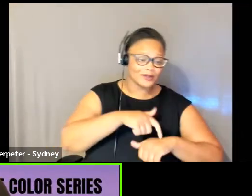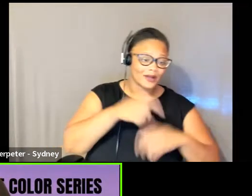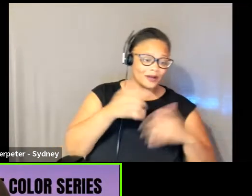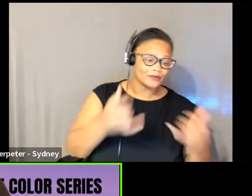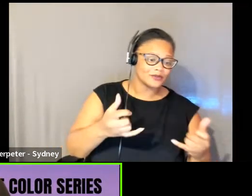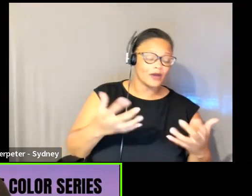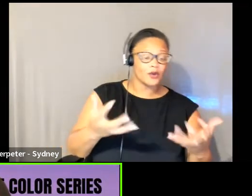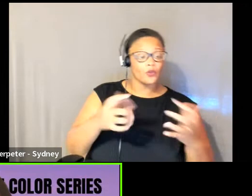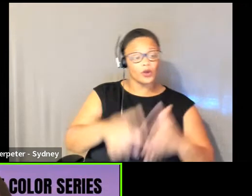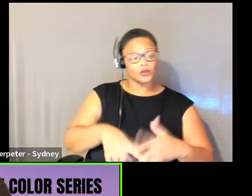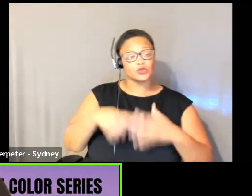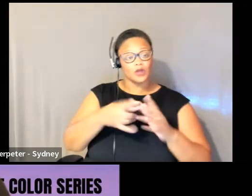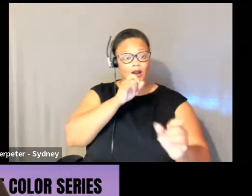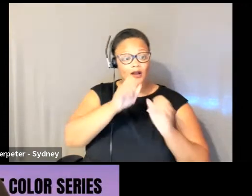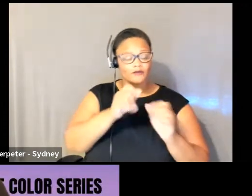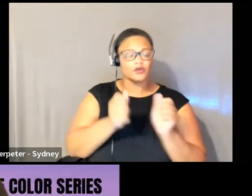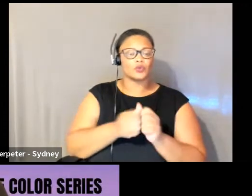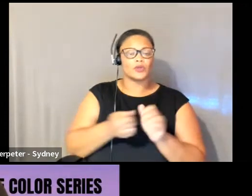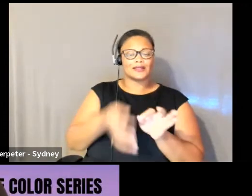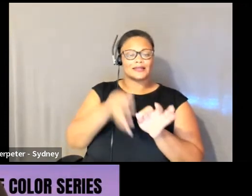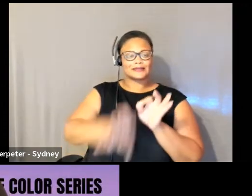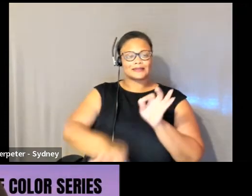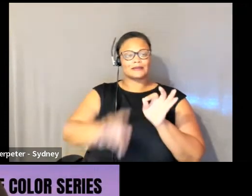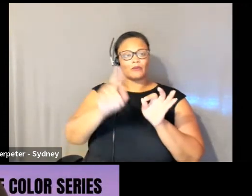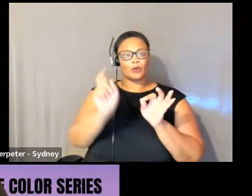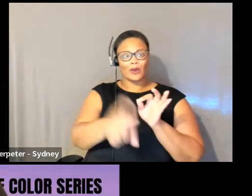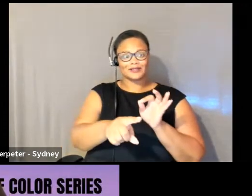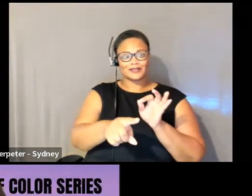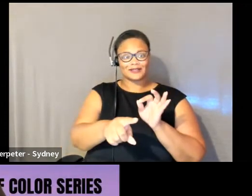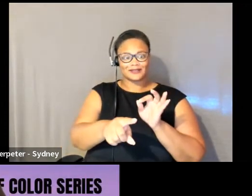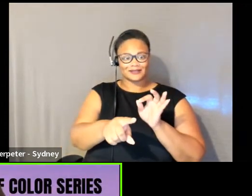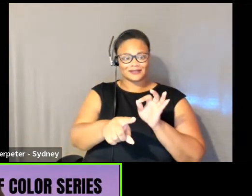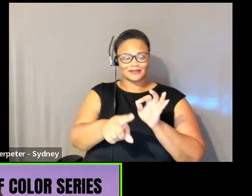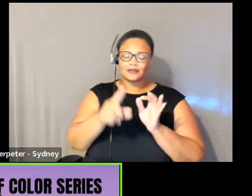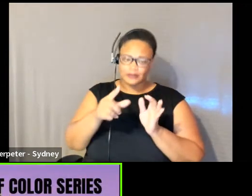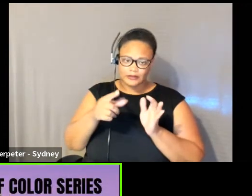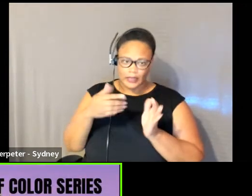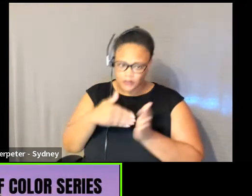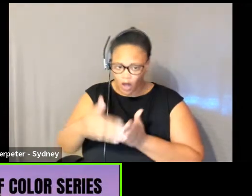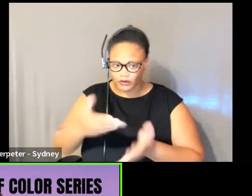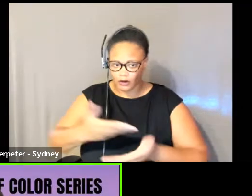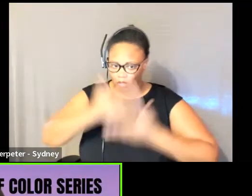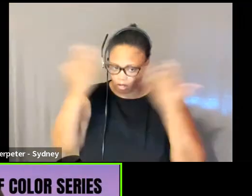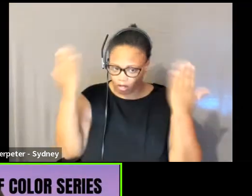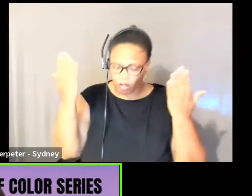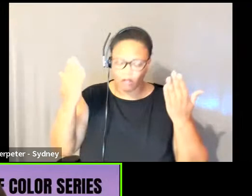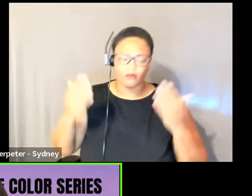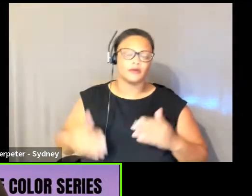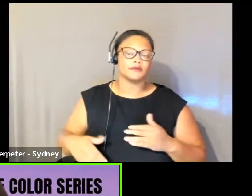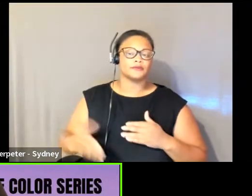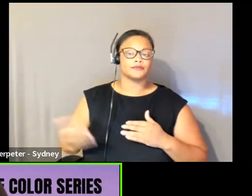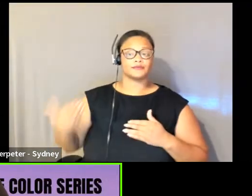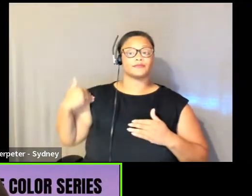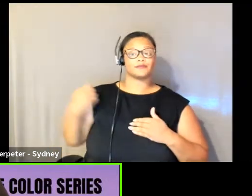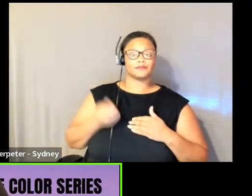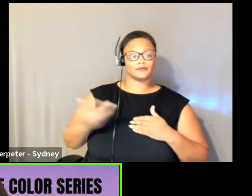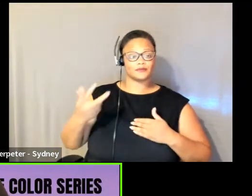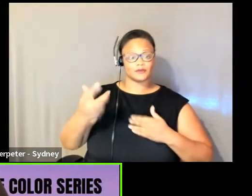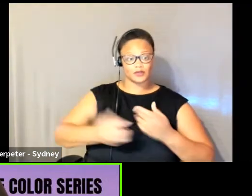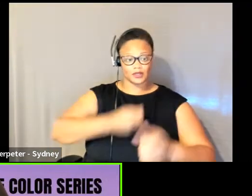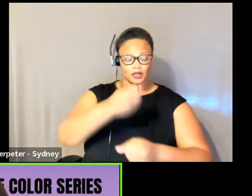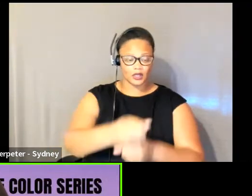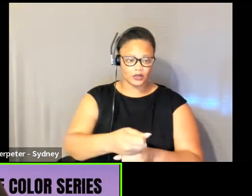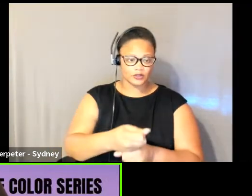like to start our interviews with a simple question that is often overlooked. The last couple years have highlighted for